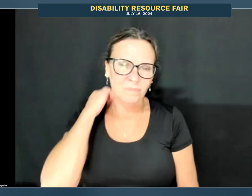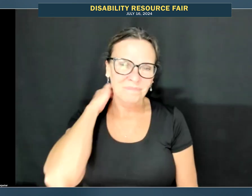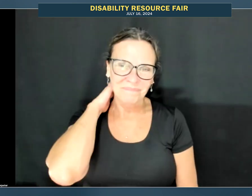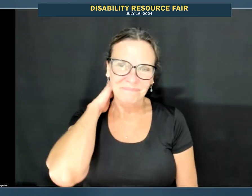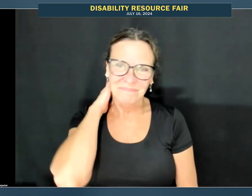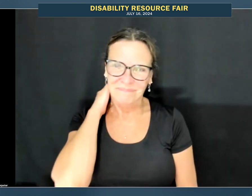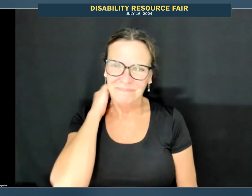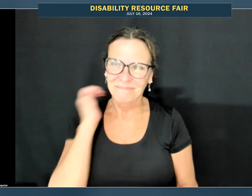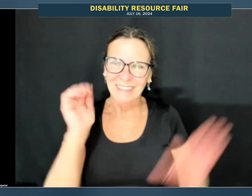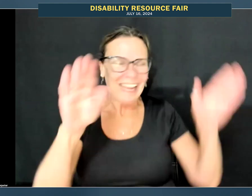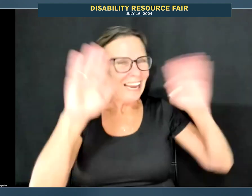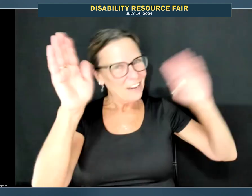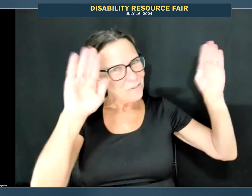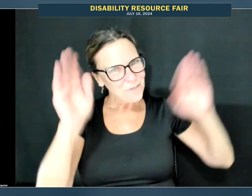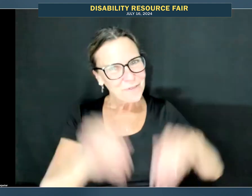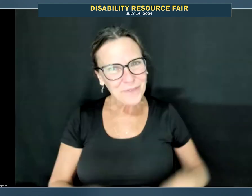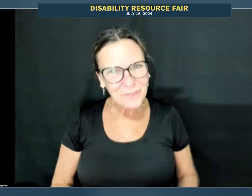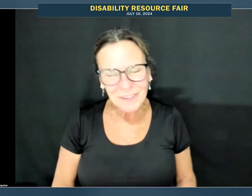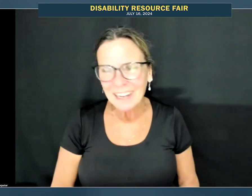Hello.